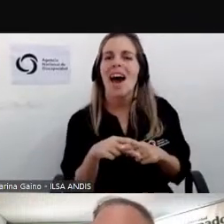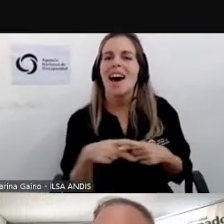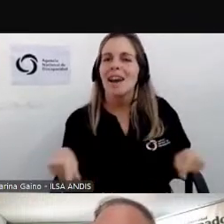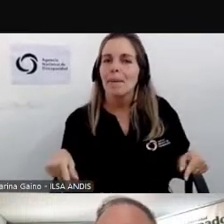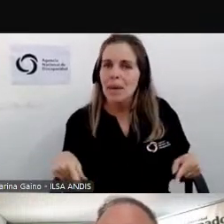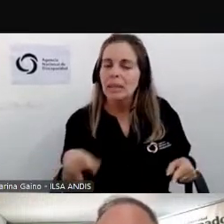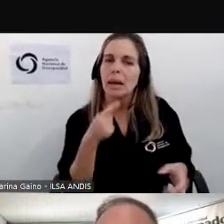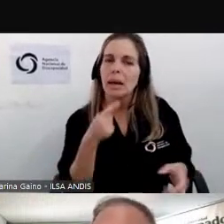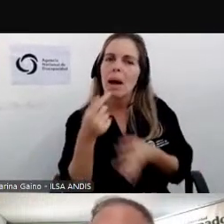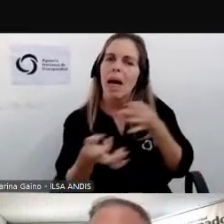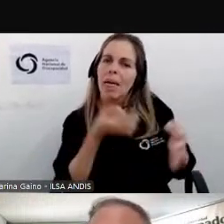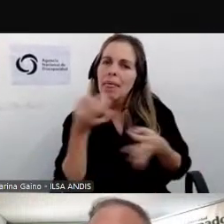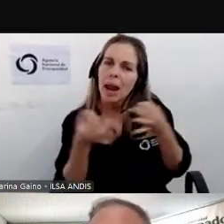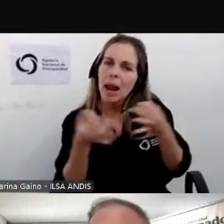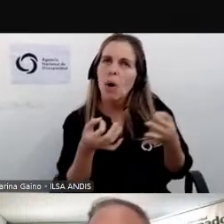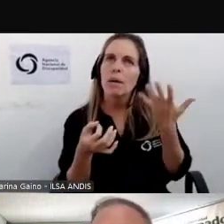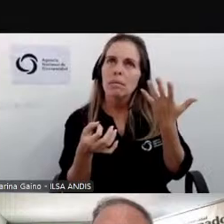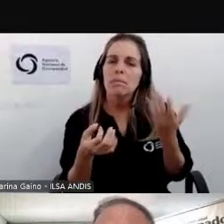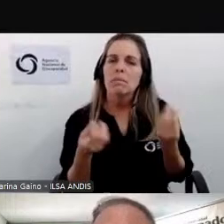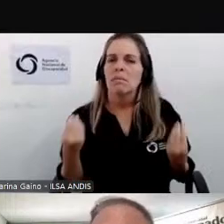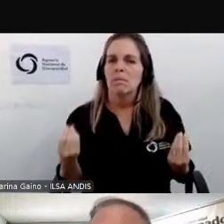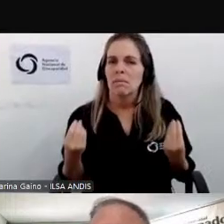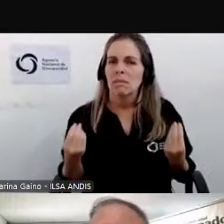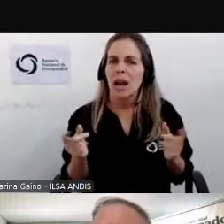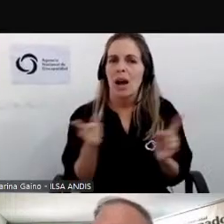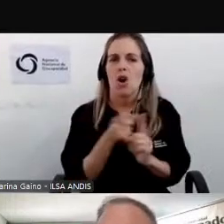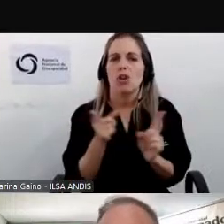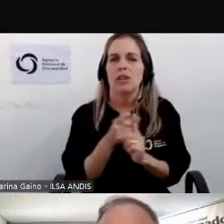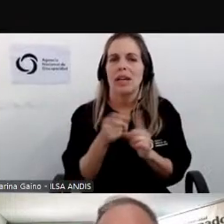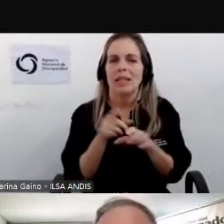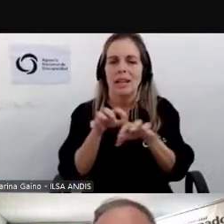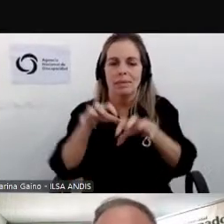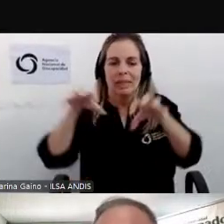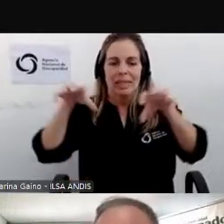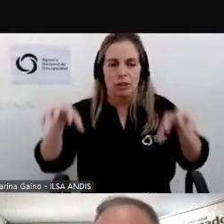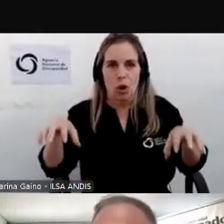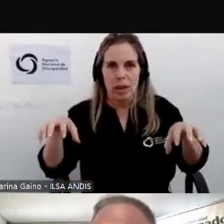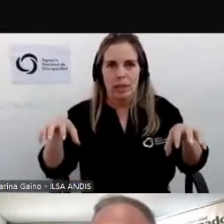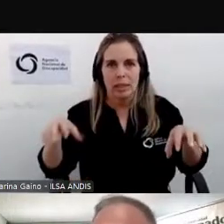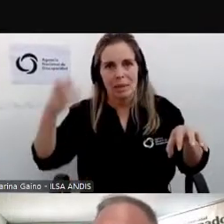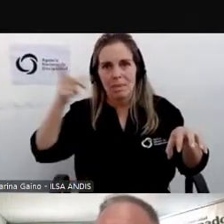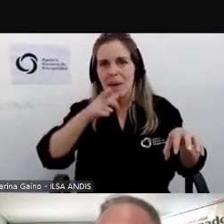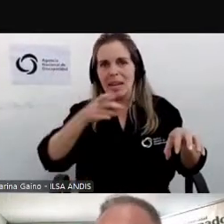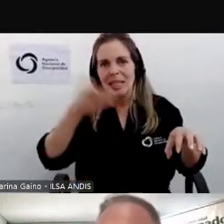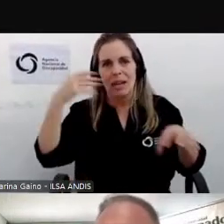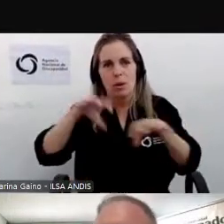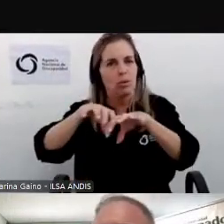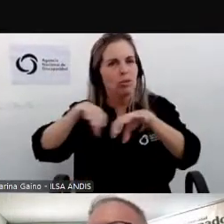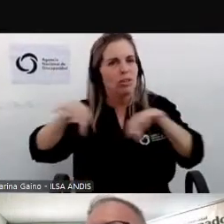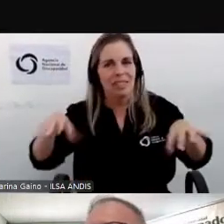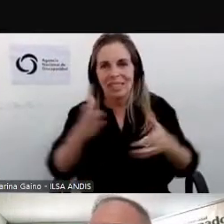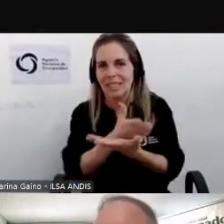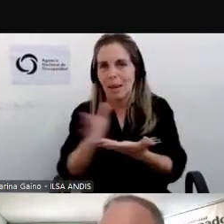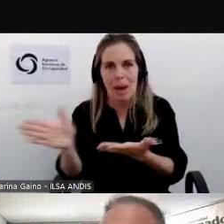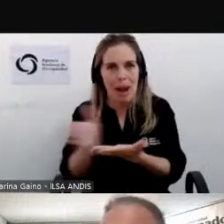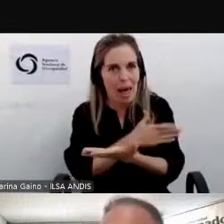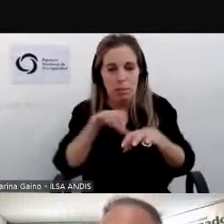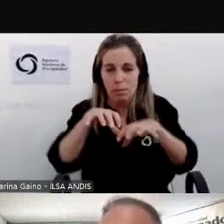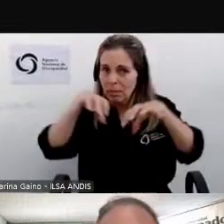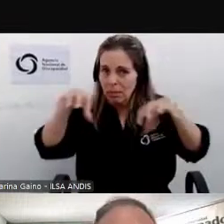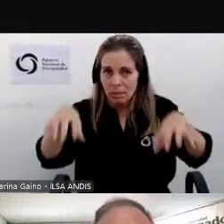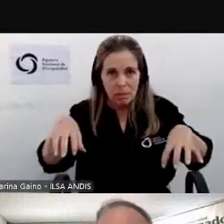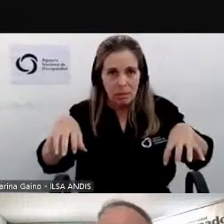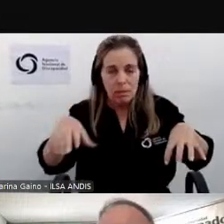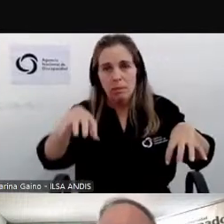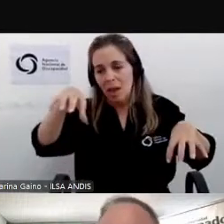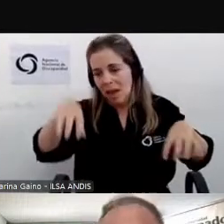a tool to make two sectors talk or communicate, two sectors that apparently